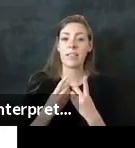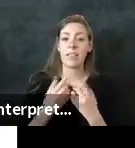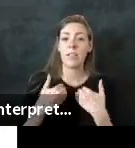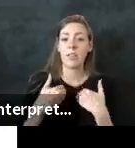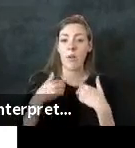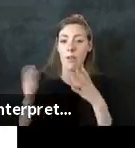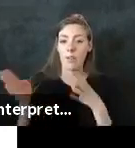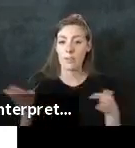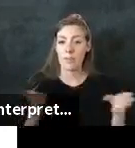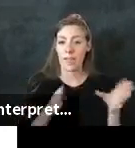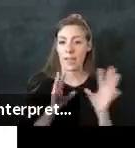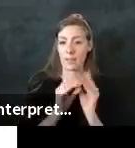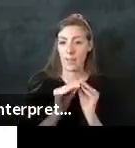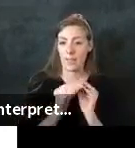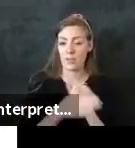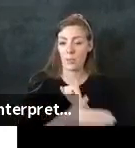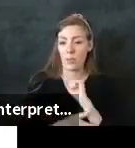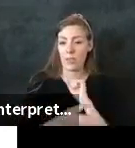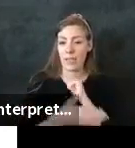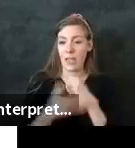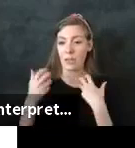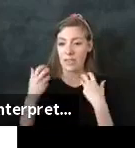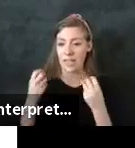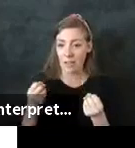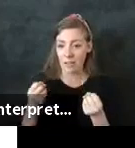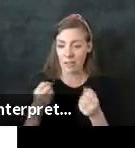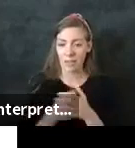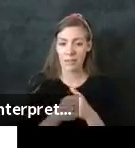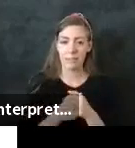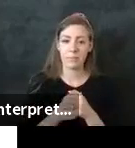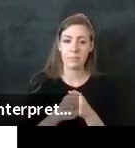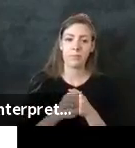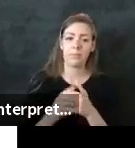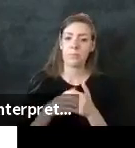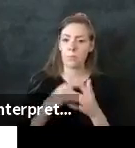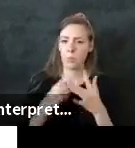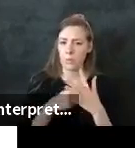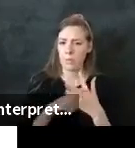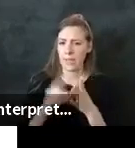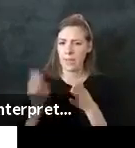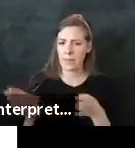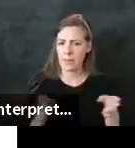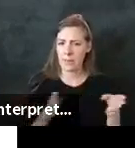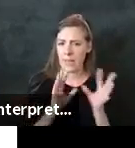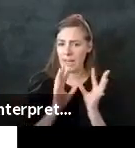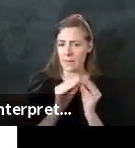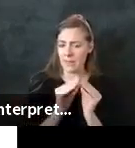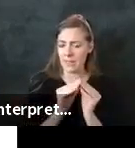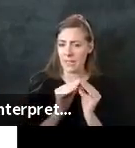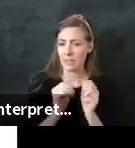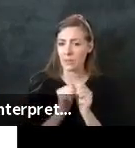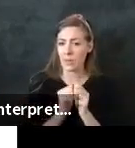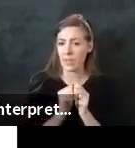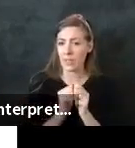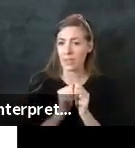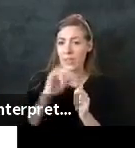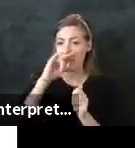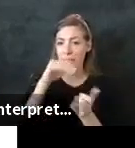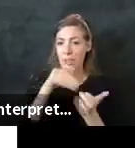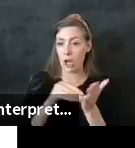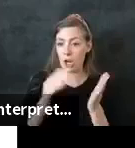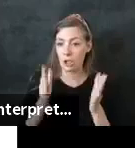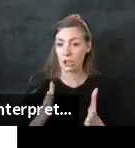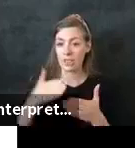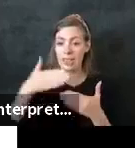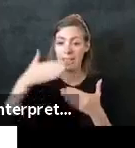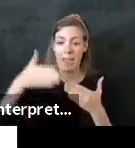Health, identifying clinics and outreach strategies. We're beginning planning meeting webinars with pediatricians. Late October,